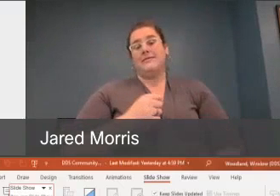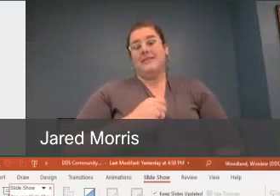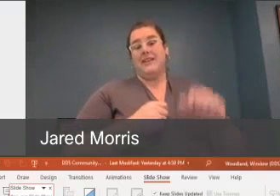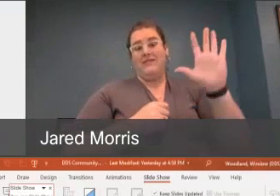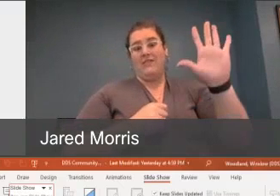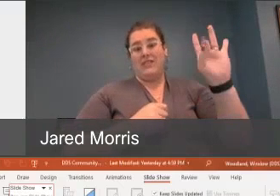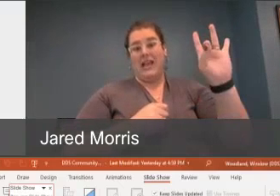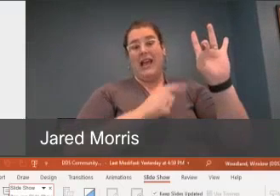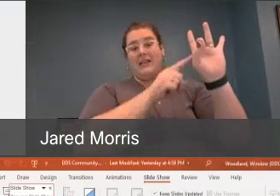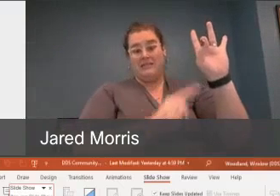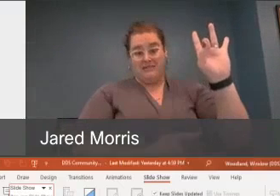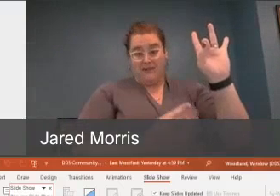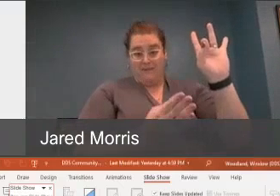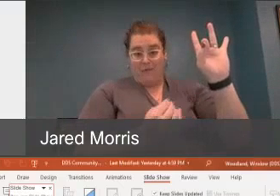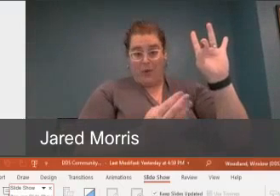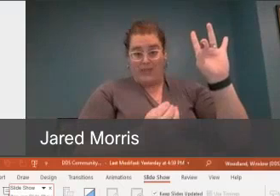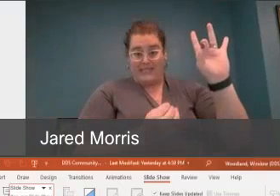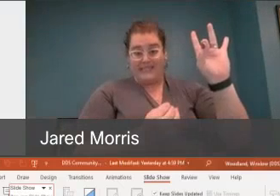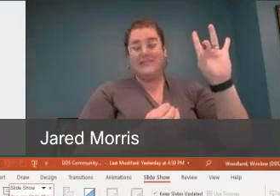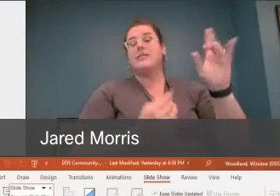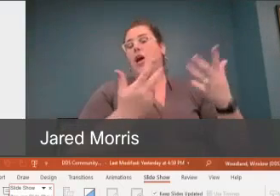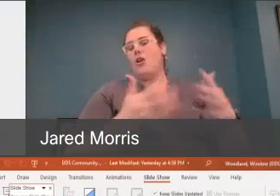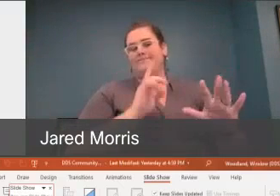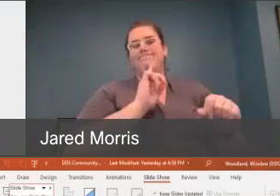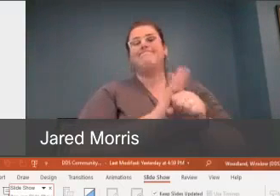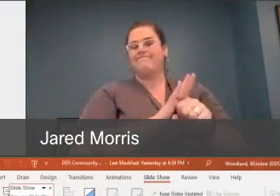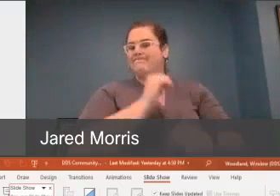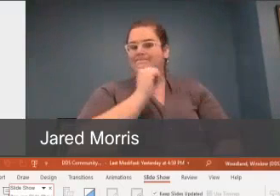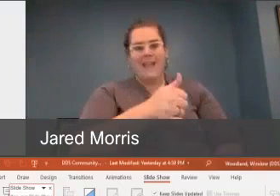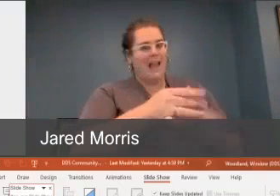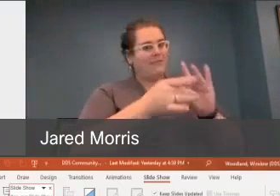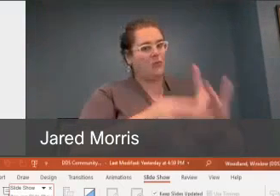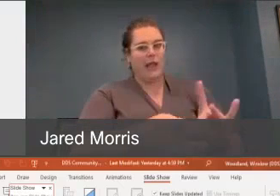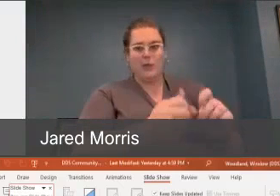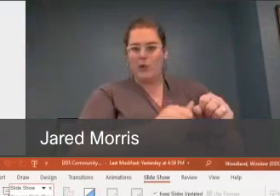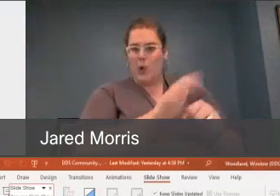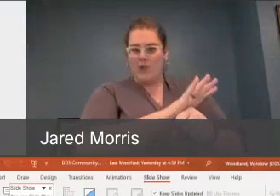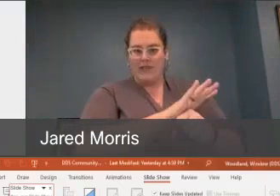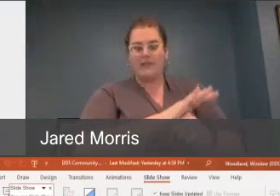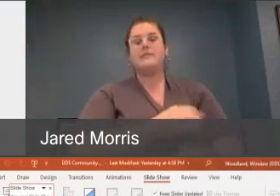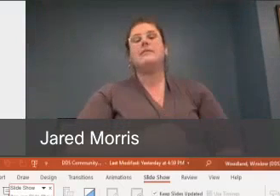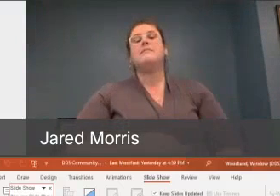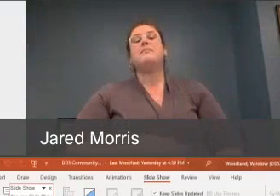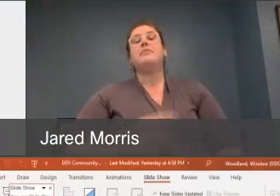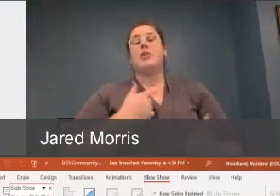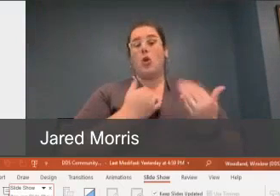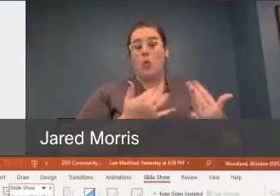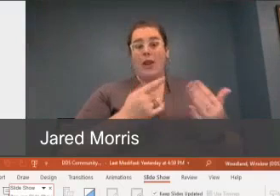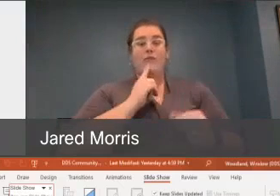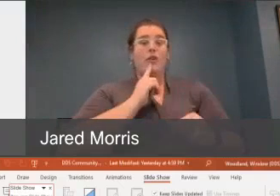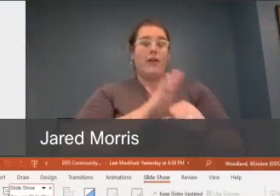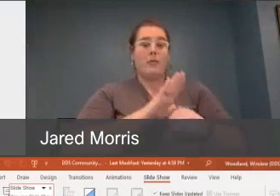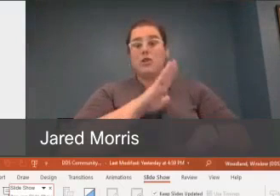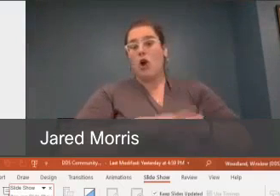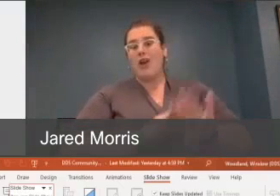as not COVID related. So the number increased to 7 that we would need confirmation on. provider staff, we